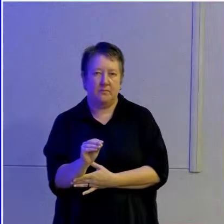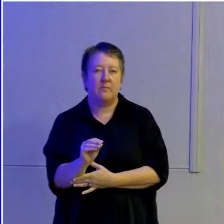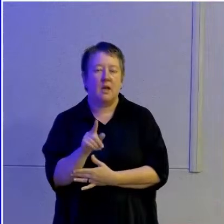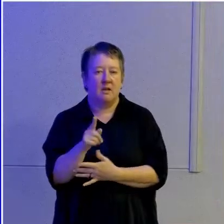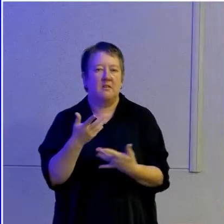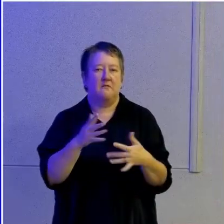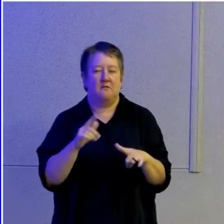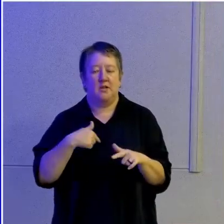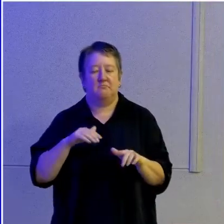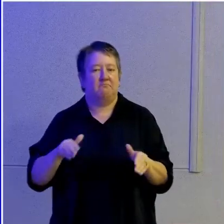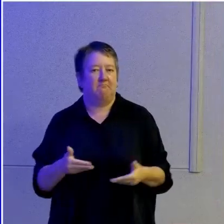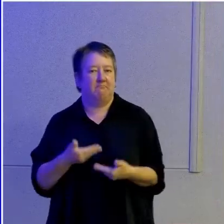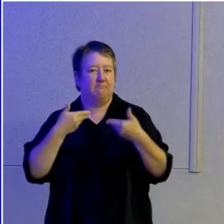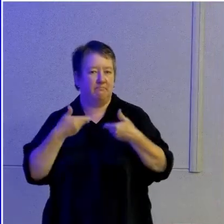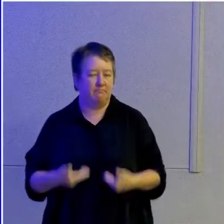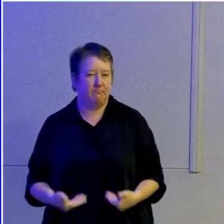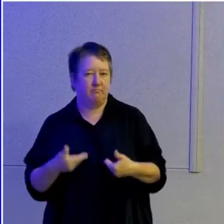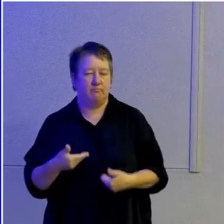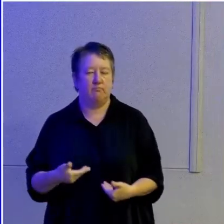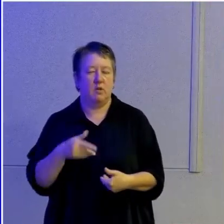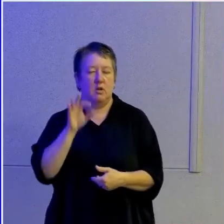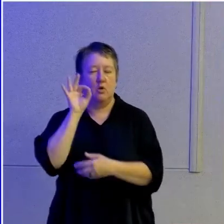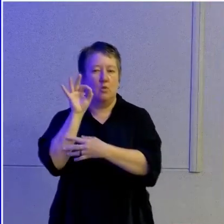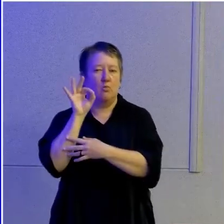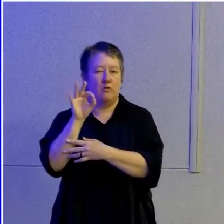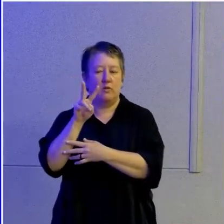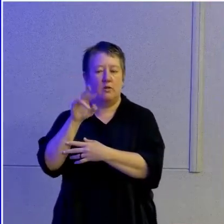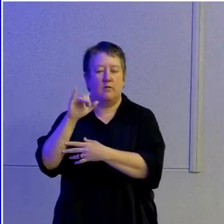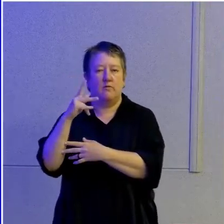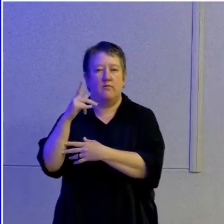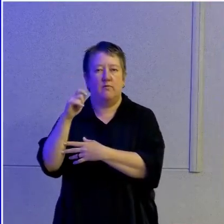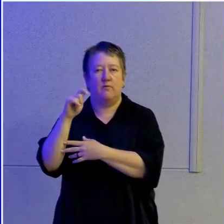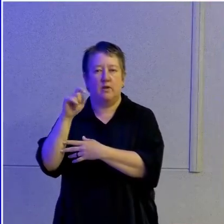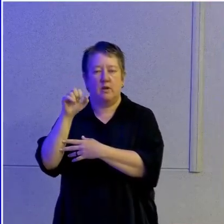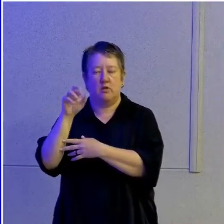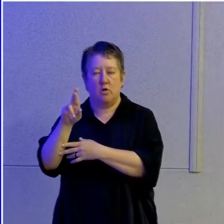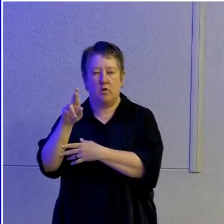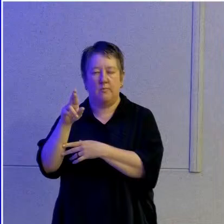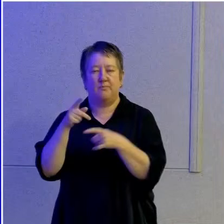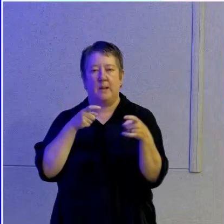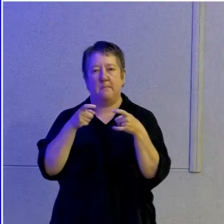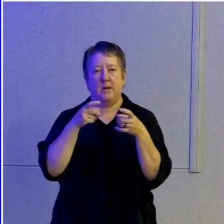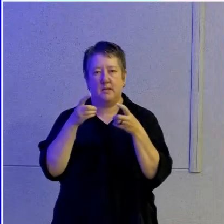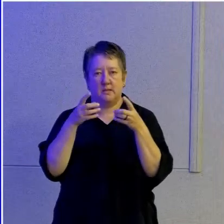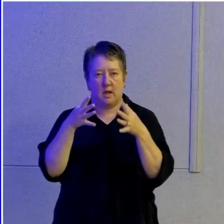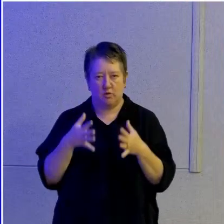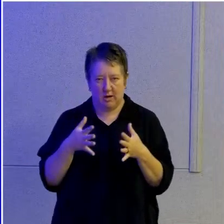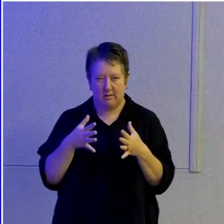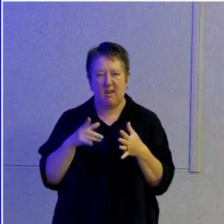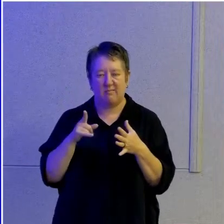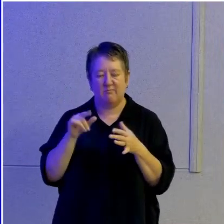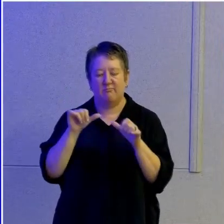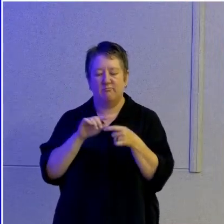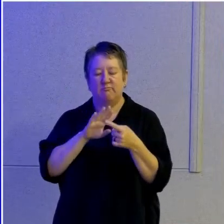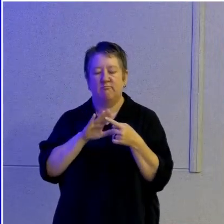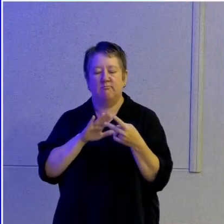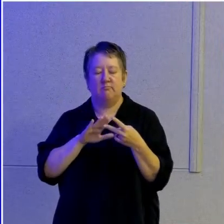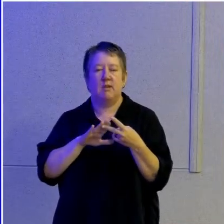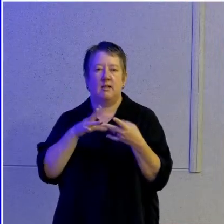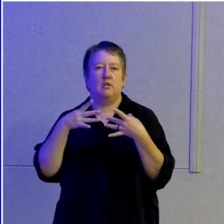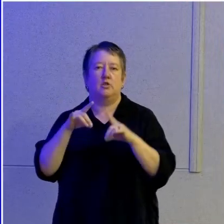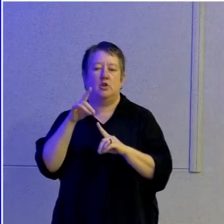already, my name is Professor Victor Chivase, Managing Director of Ithemba Labs and Chairperson of